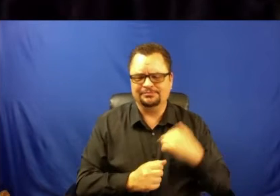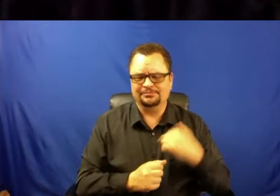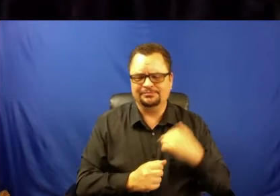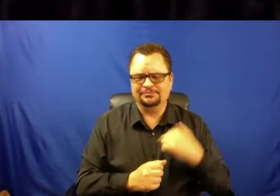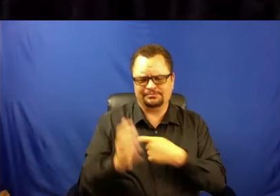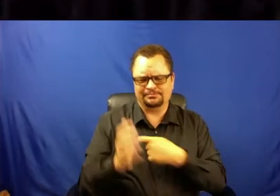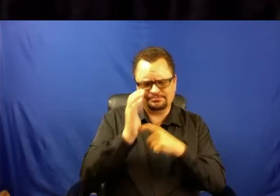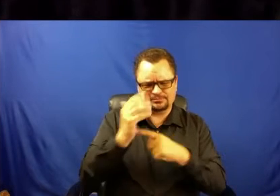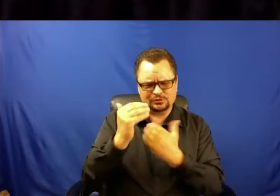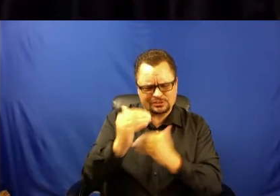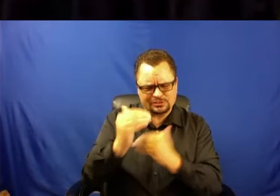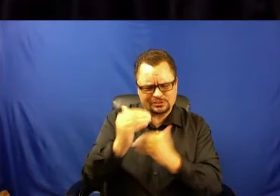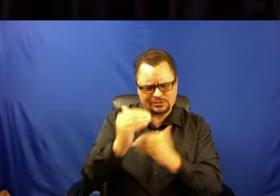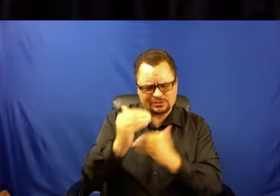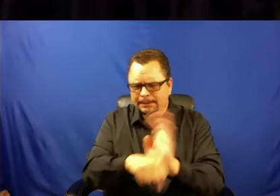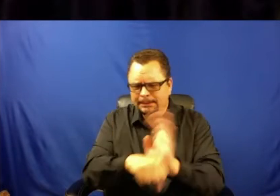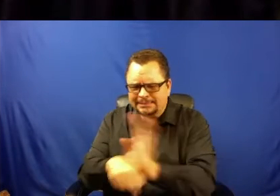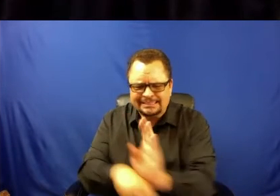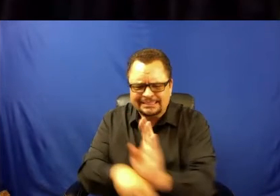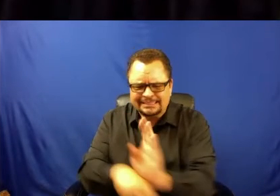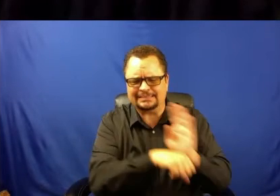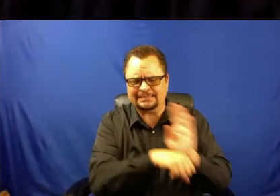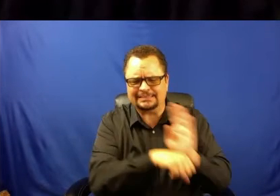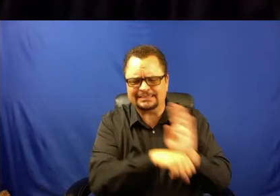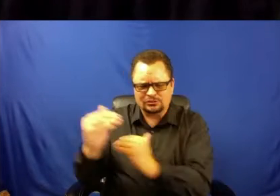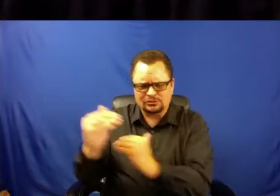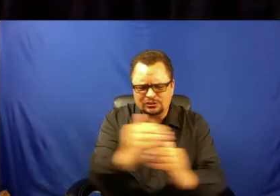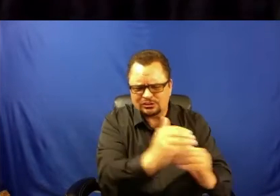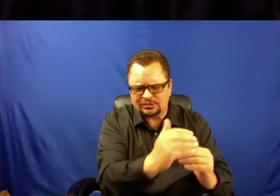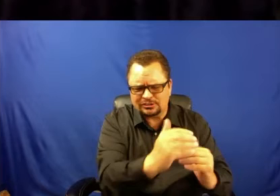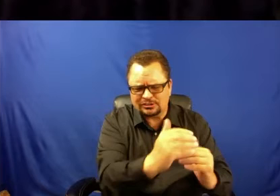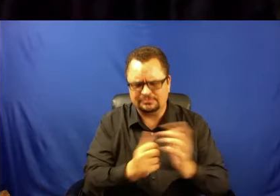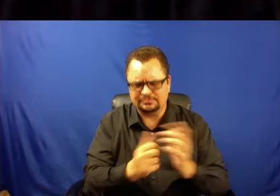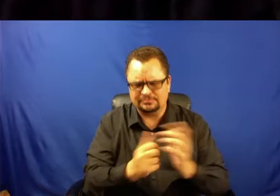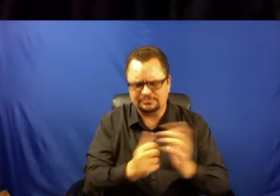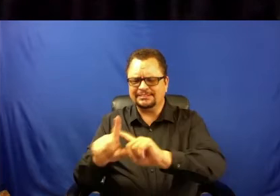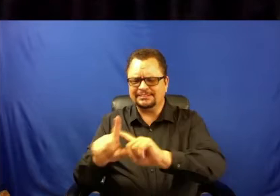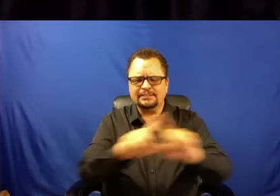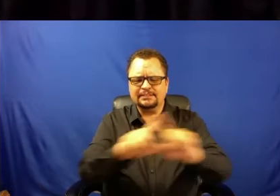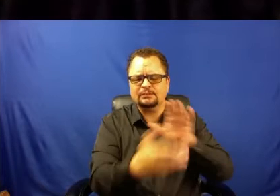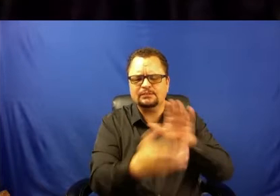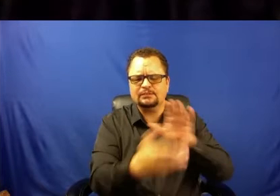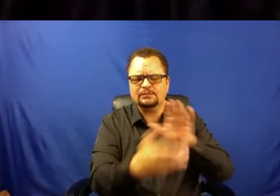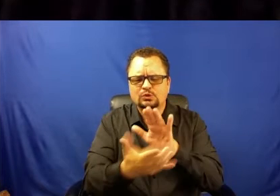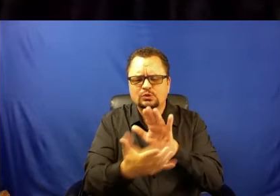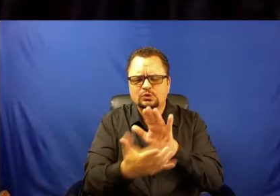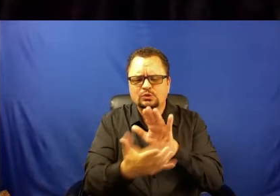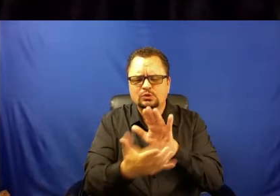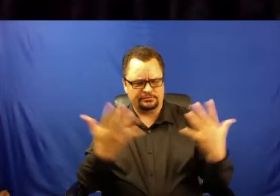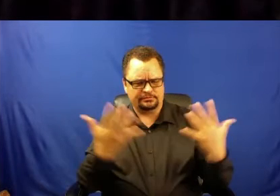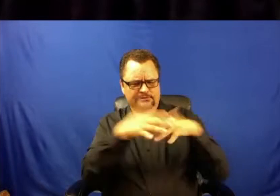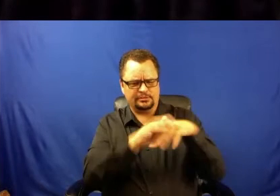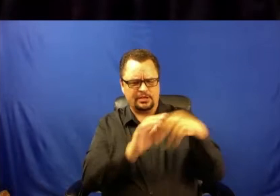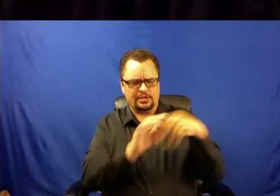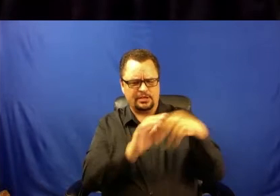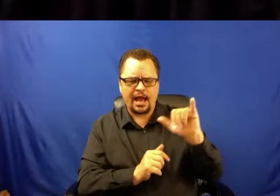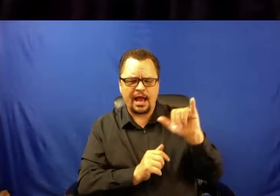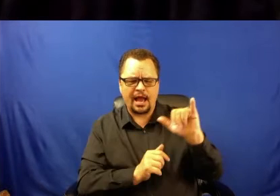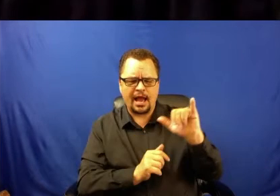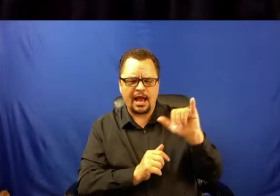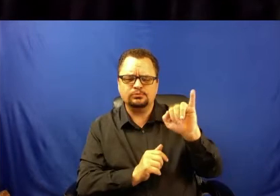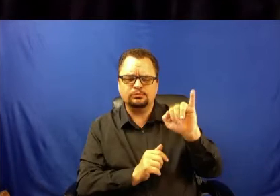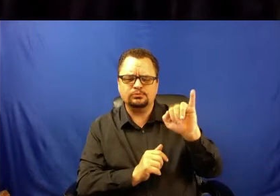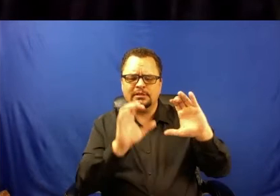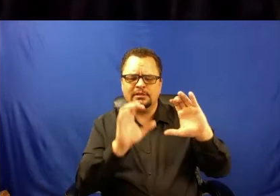different schools and hybrid models or not in-person learning. So there's many factors to take into account, and especially the Delta